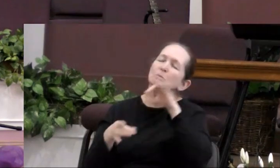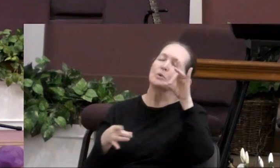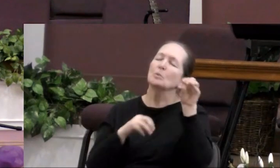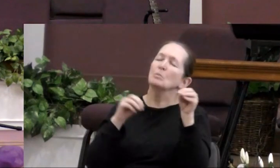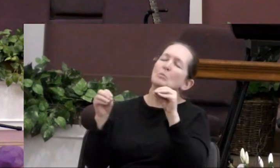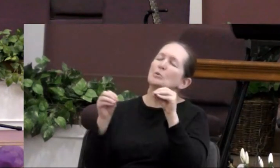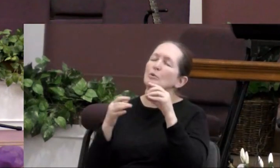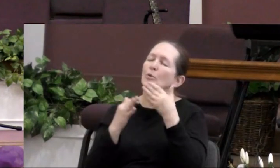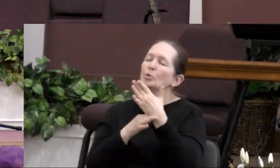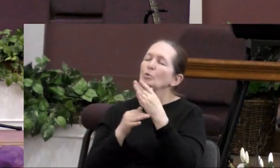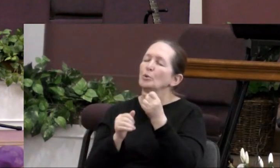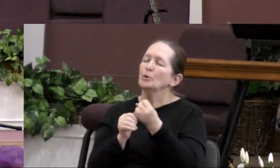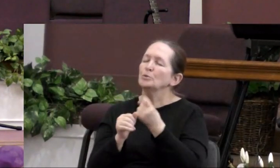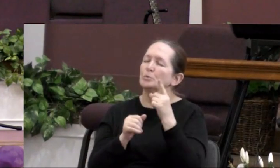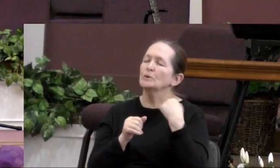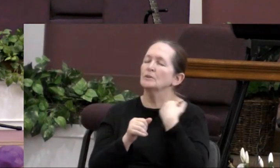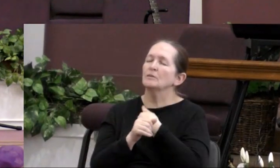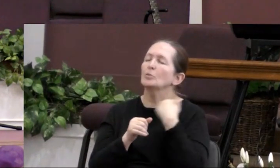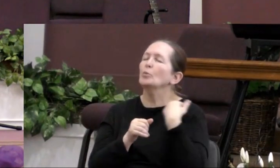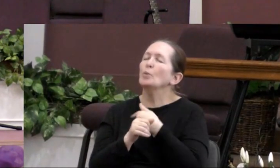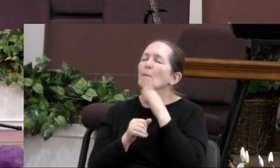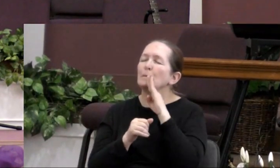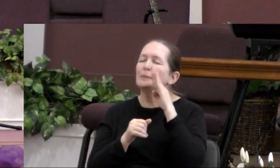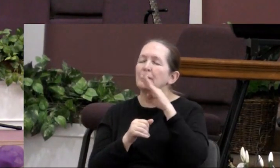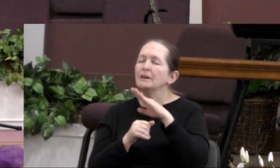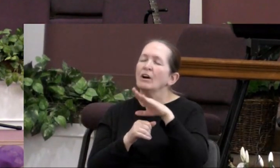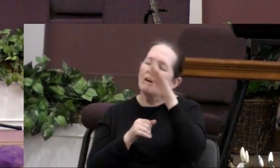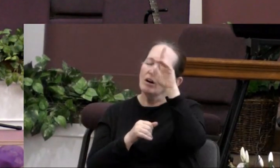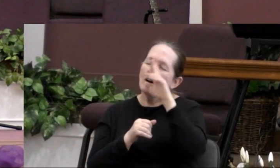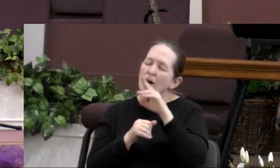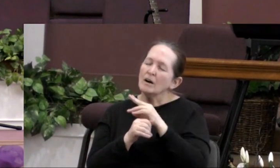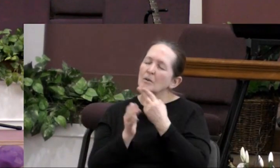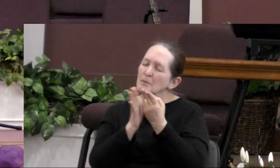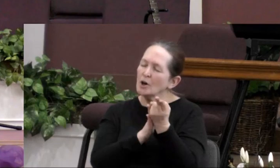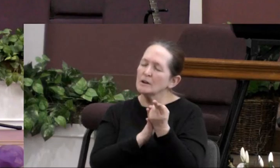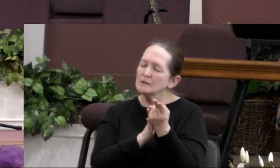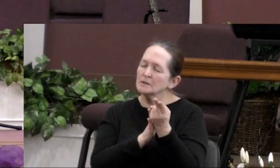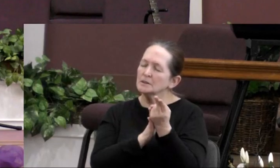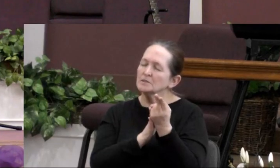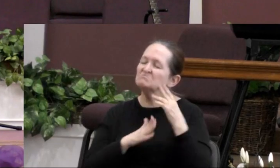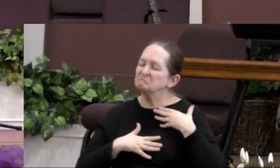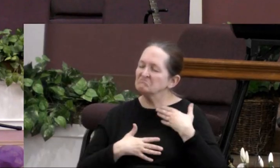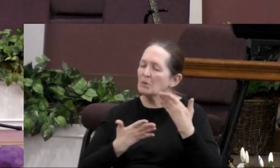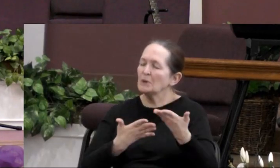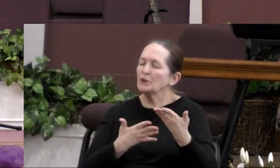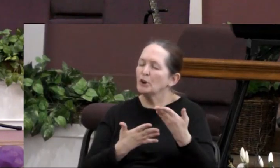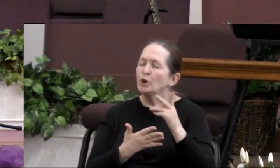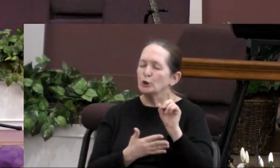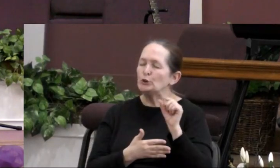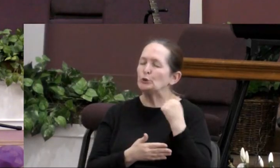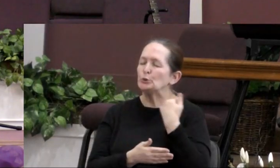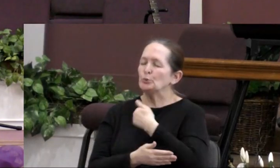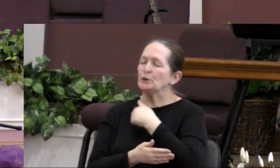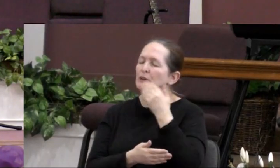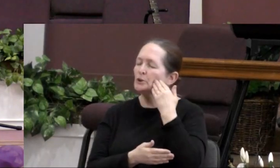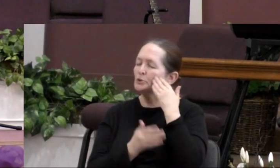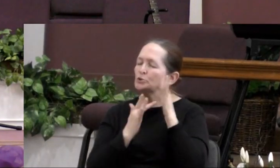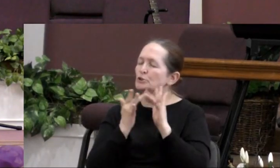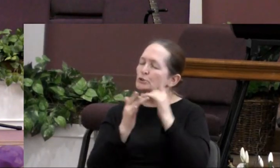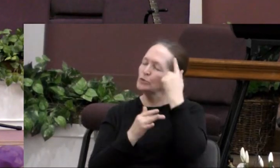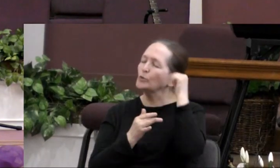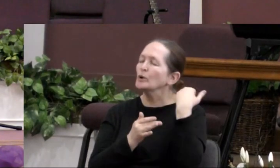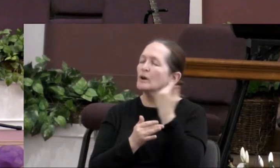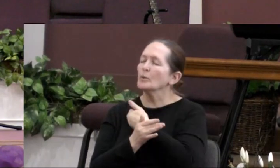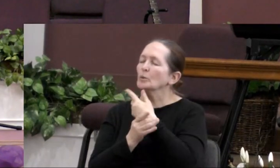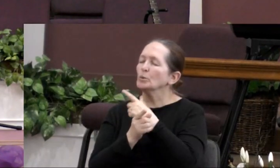us, that we would be honest and admit, do we know Jesus as our Lord and